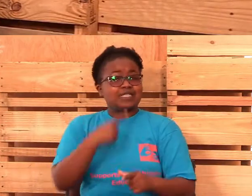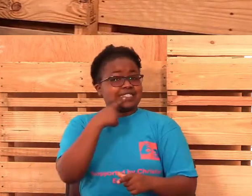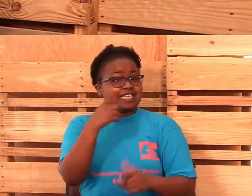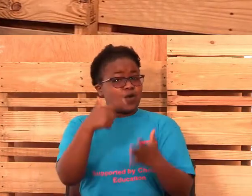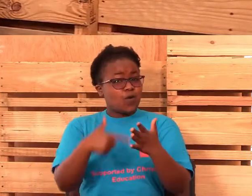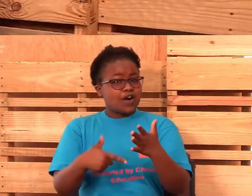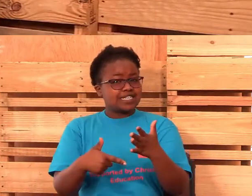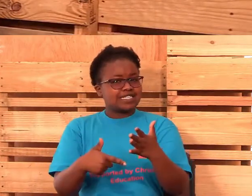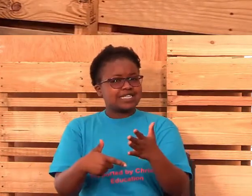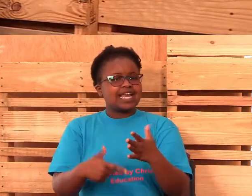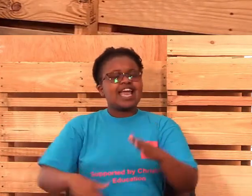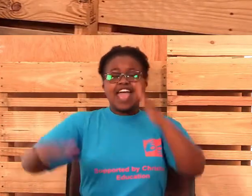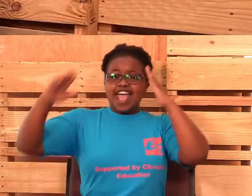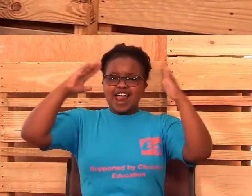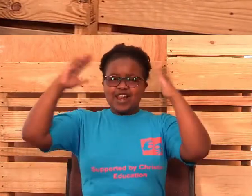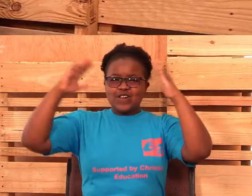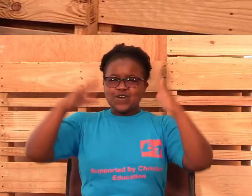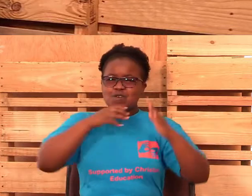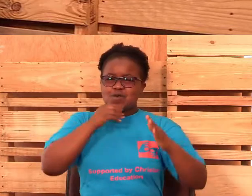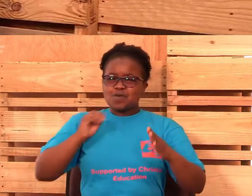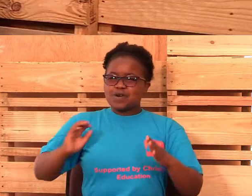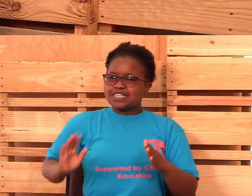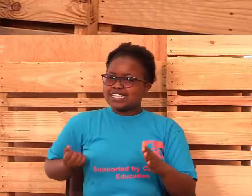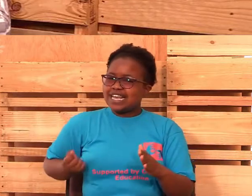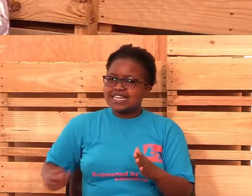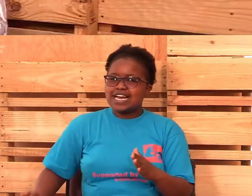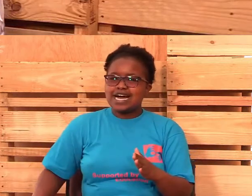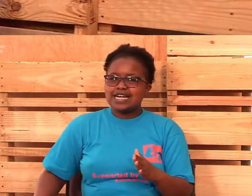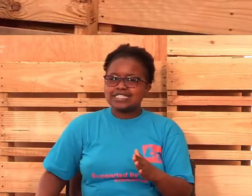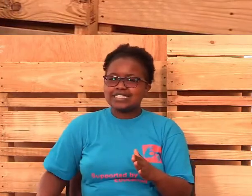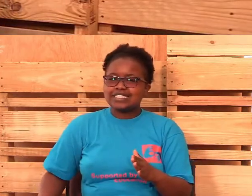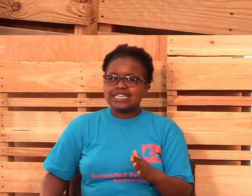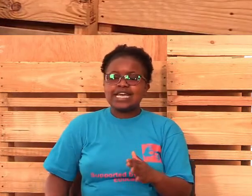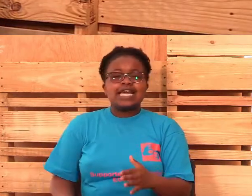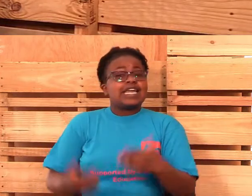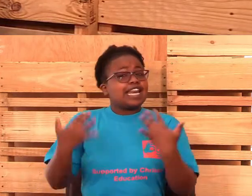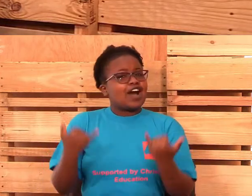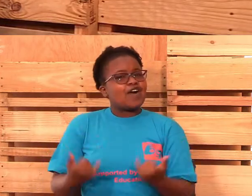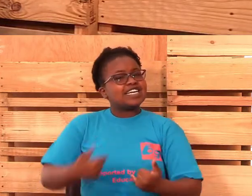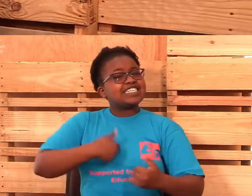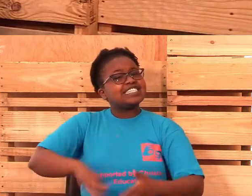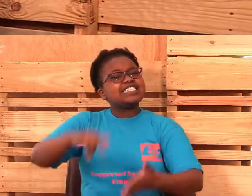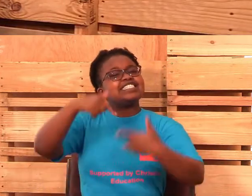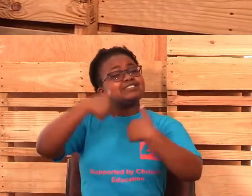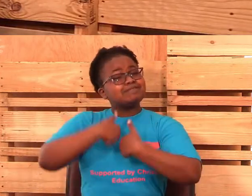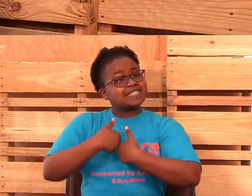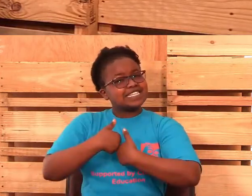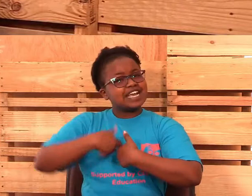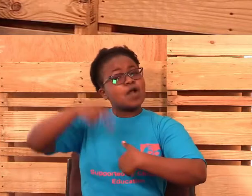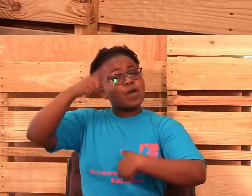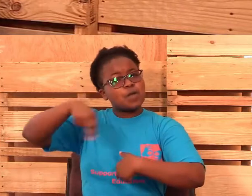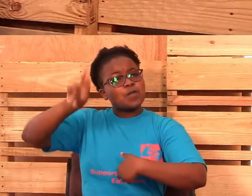ahead and tell them. Hello, boys and girls. Well, it's